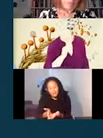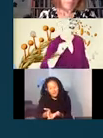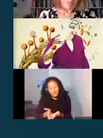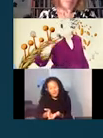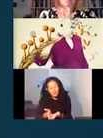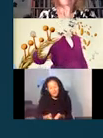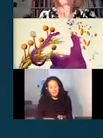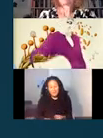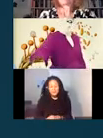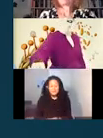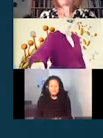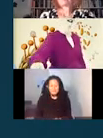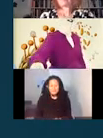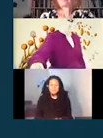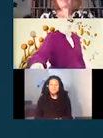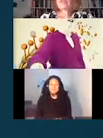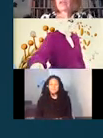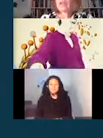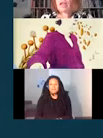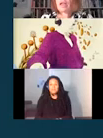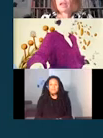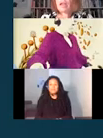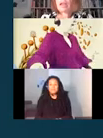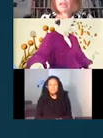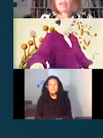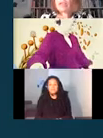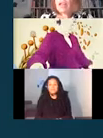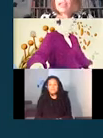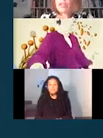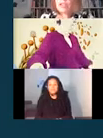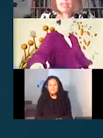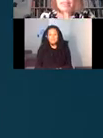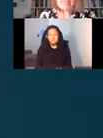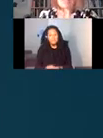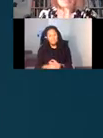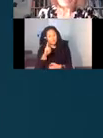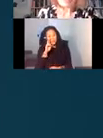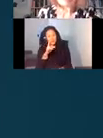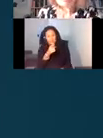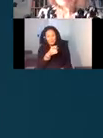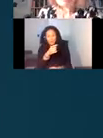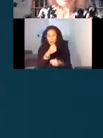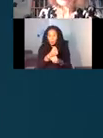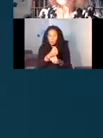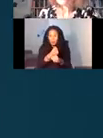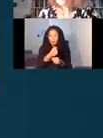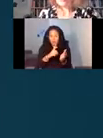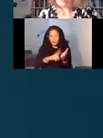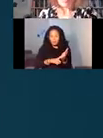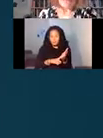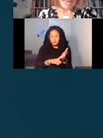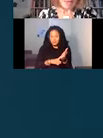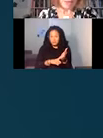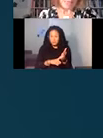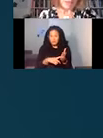be. So as you can see, Guglielma Lister was a